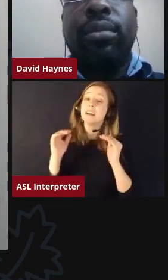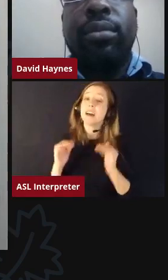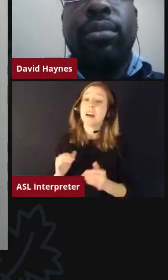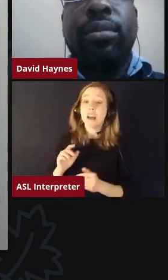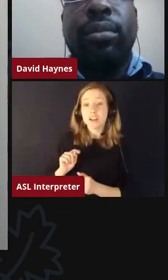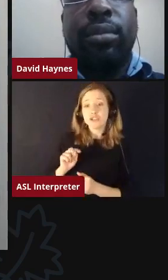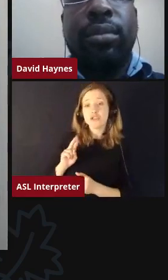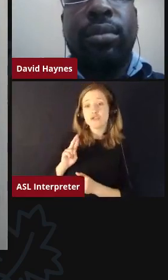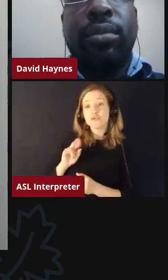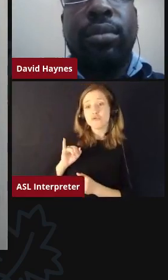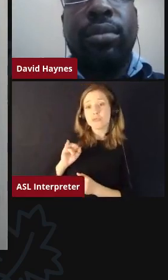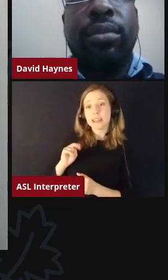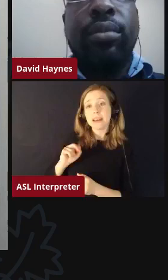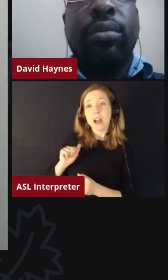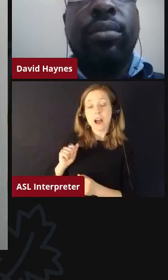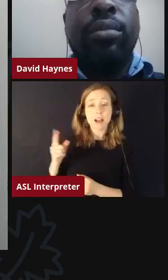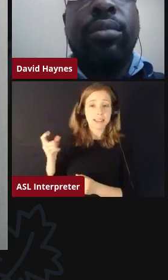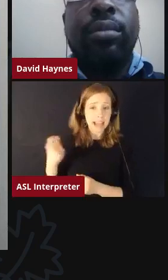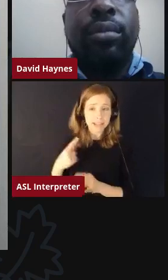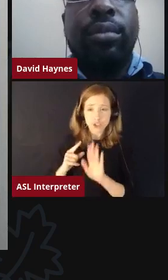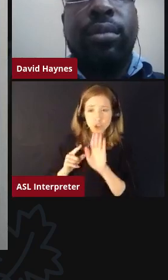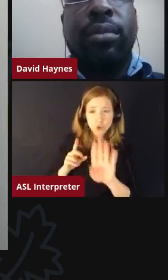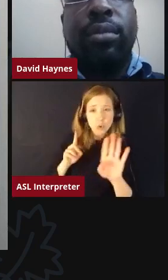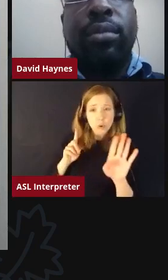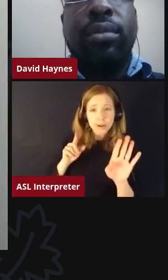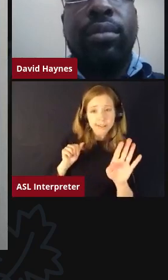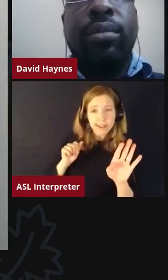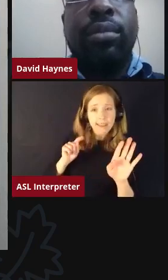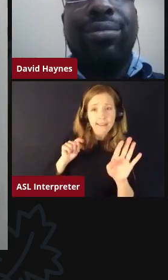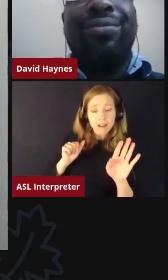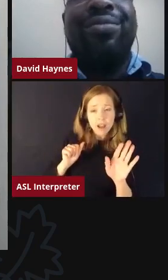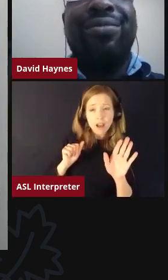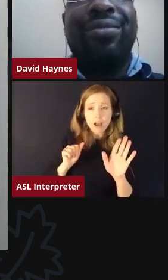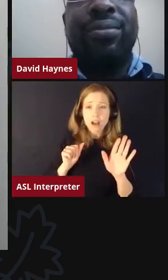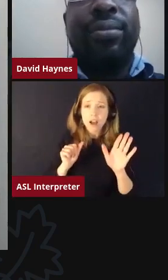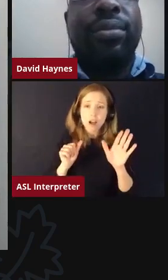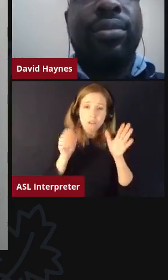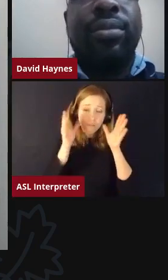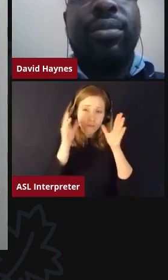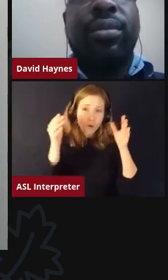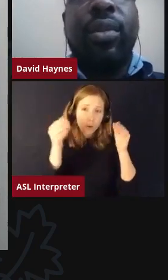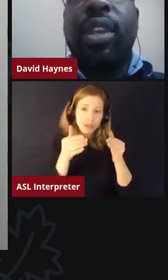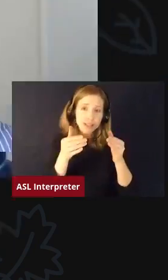your data also point to protective factors?